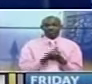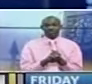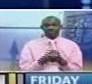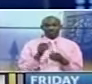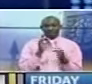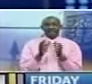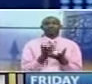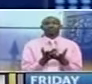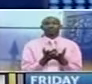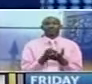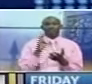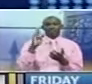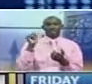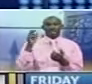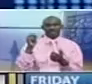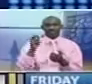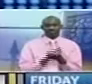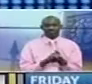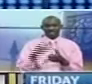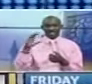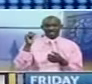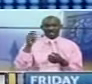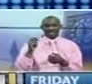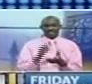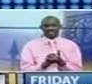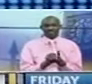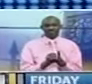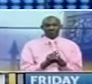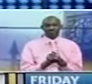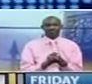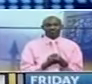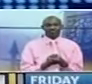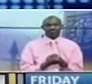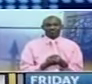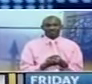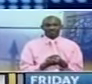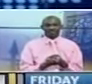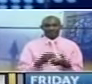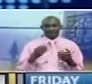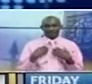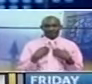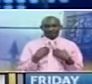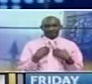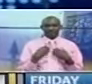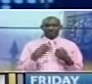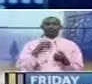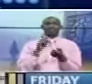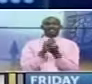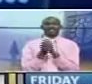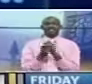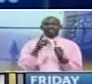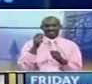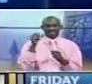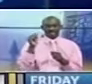ban something. Yes. B-A-N. Yes. Can. You don't say can. We right. also have, Okay. tan, not Yes. ten.